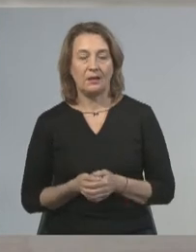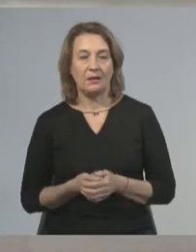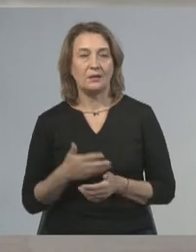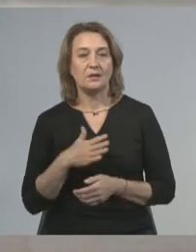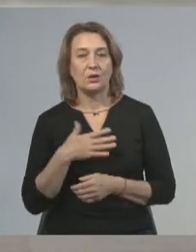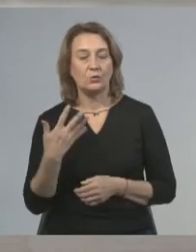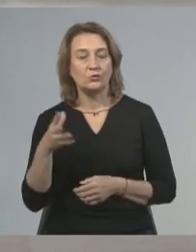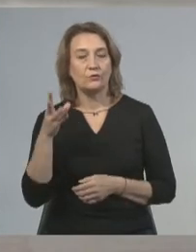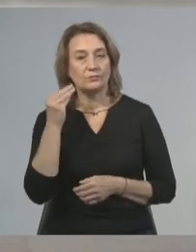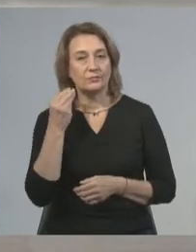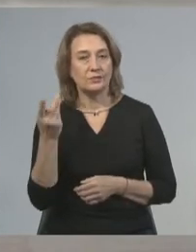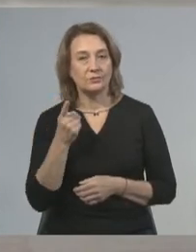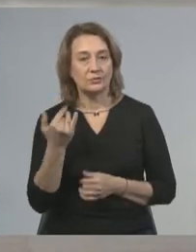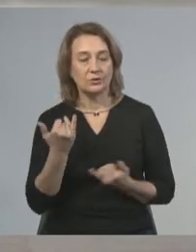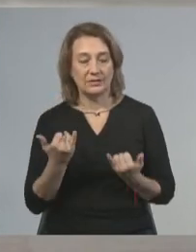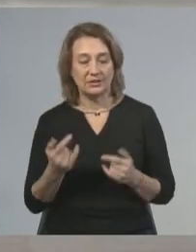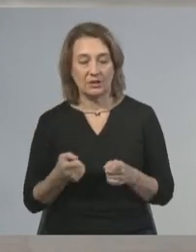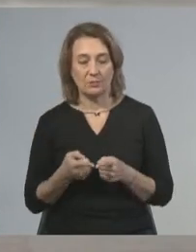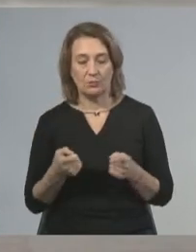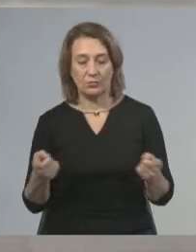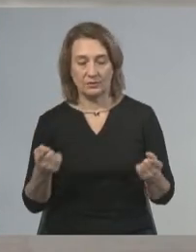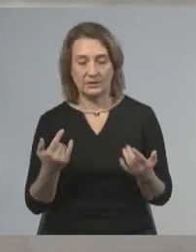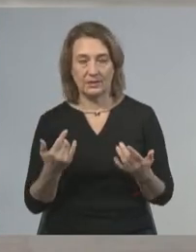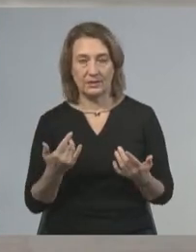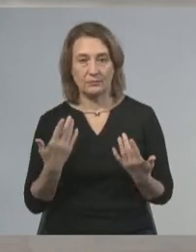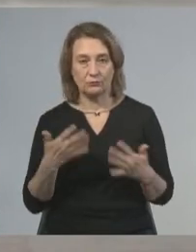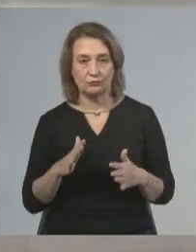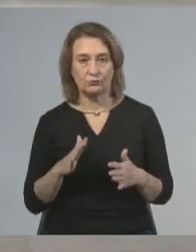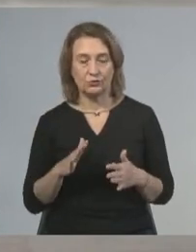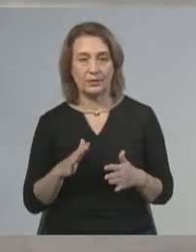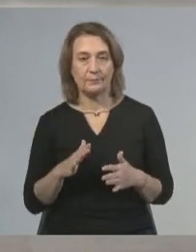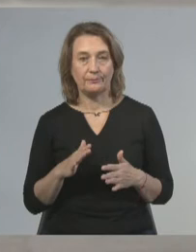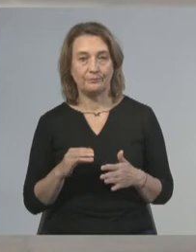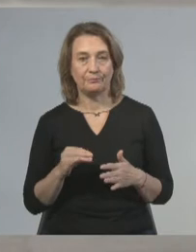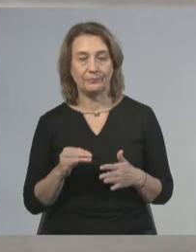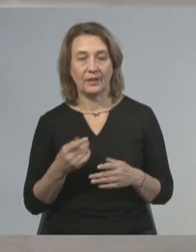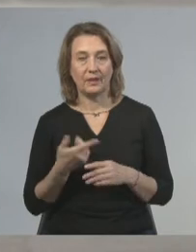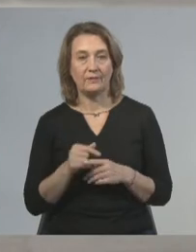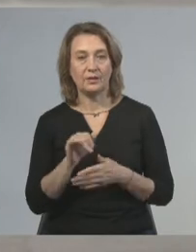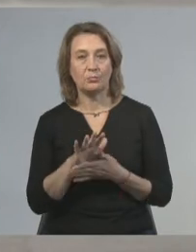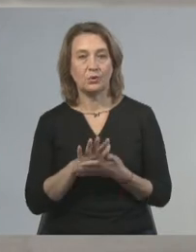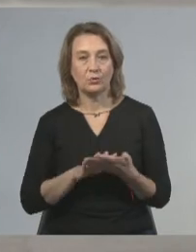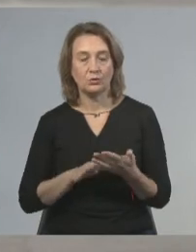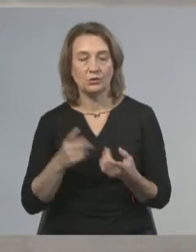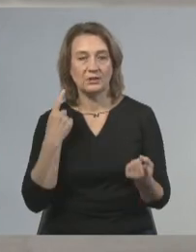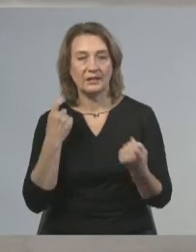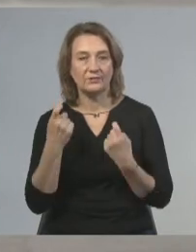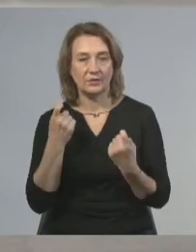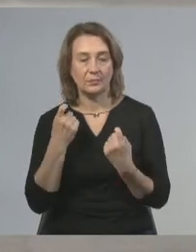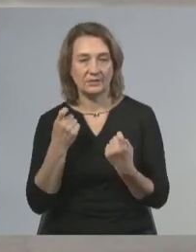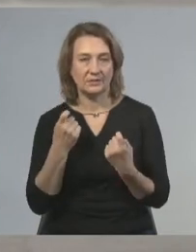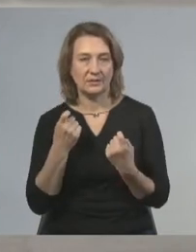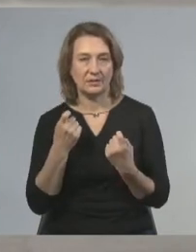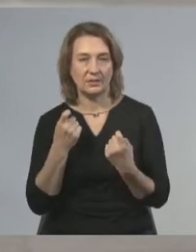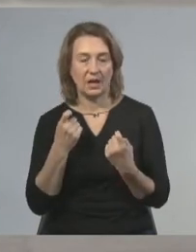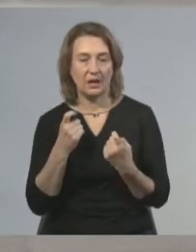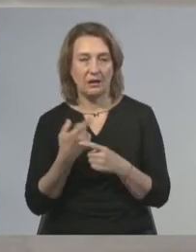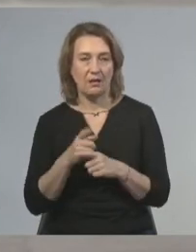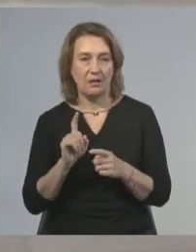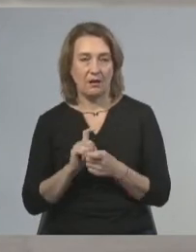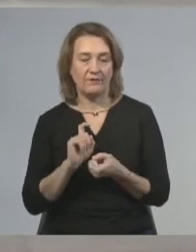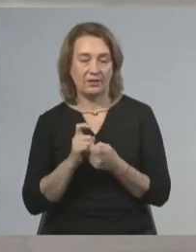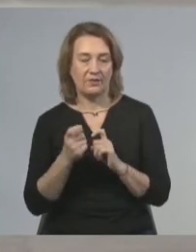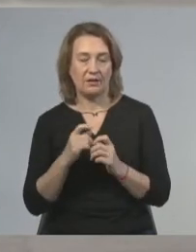let's not forget that the process of local elections goes on but we need to